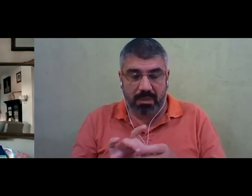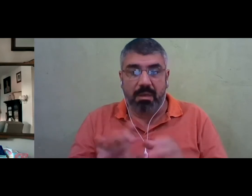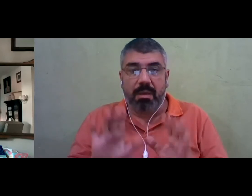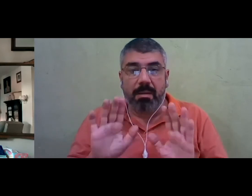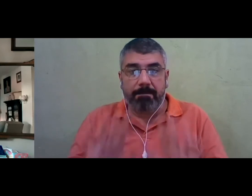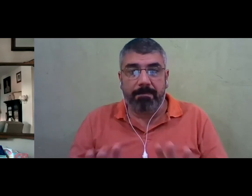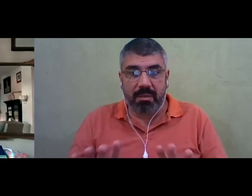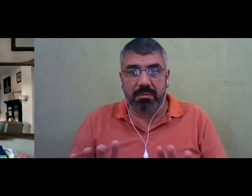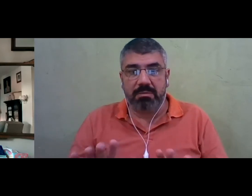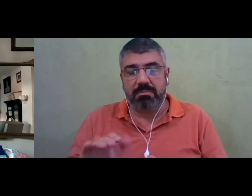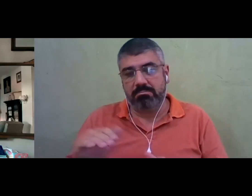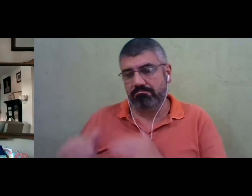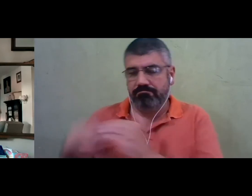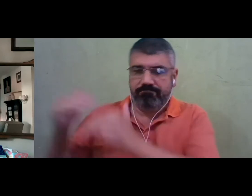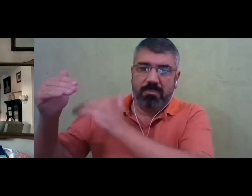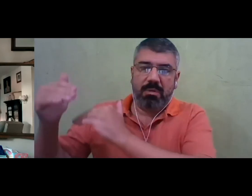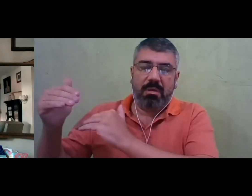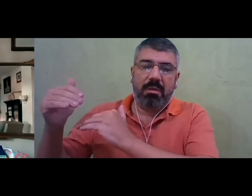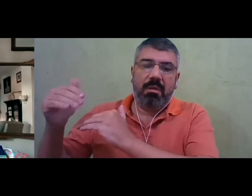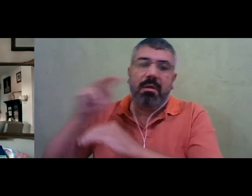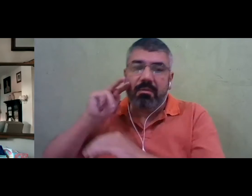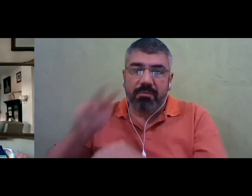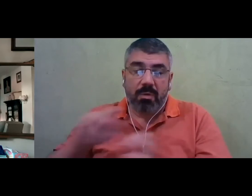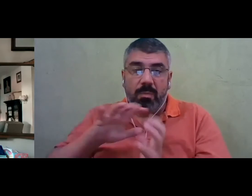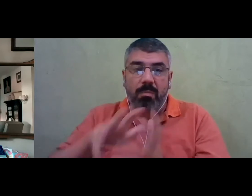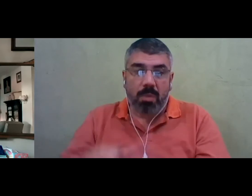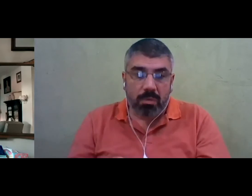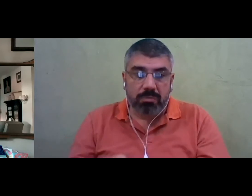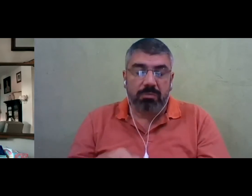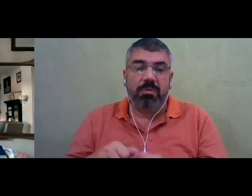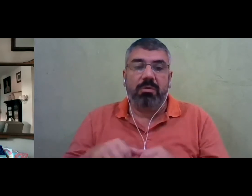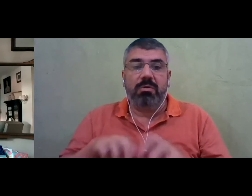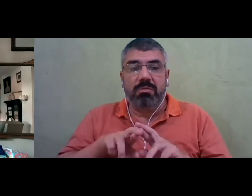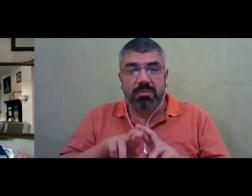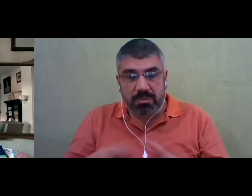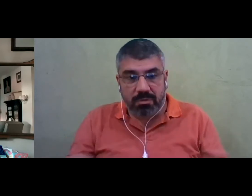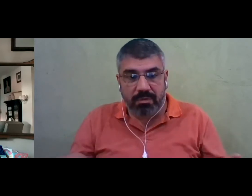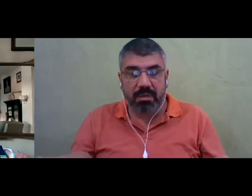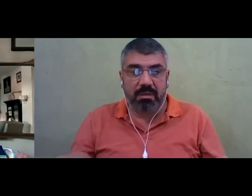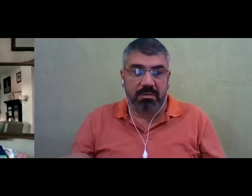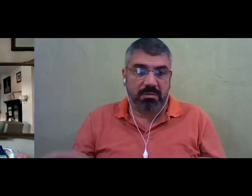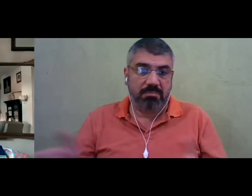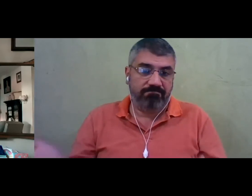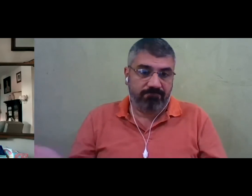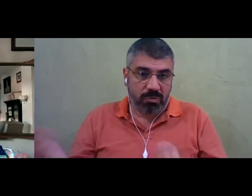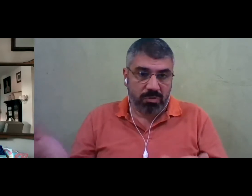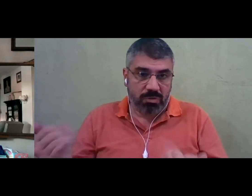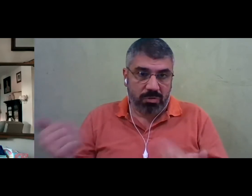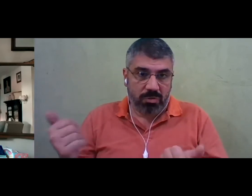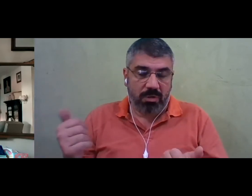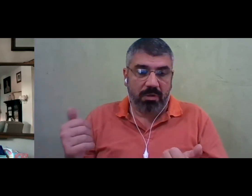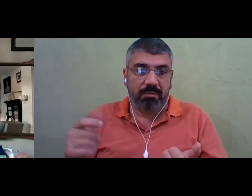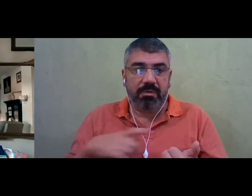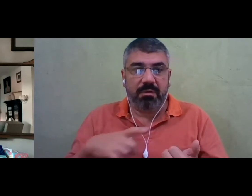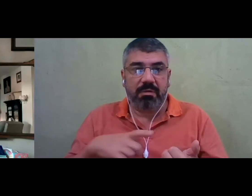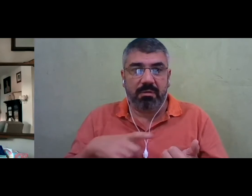Agency means different things, you see. So if I would ask you, what's the unit of analysis? What's the germ cell,